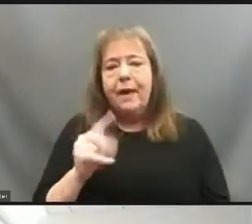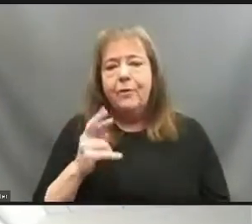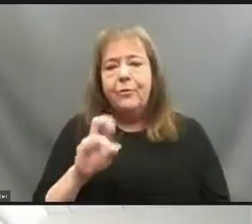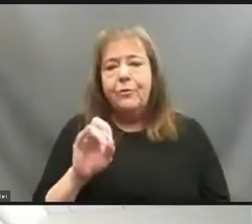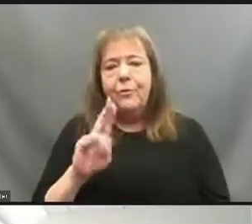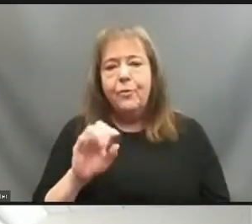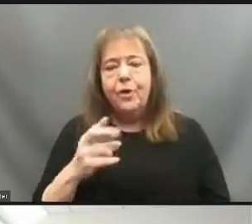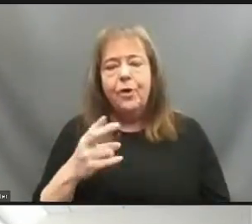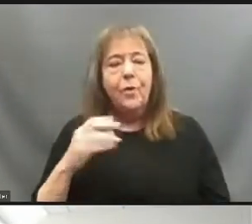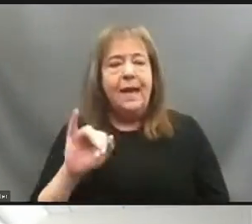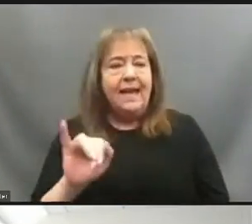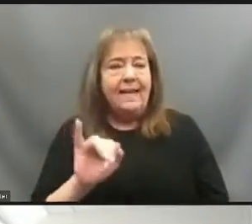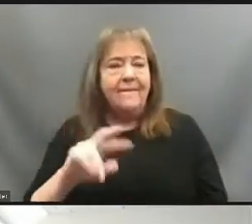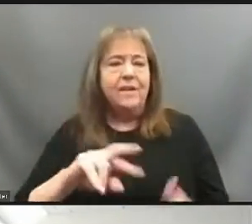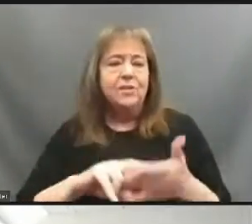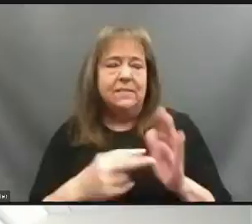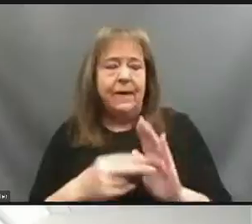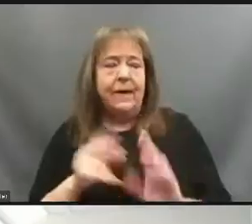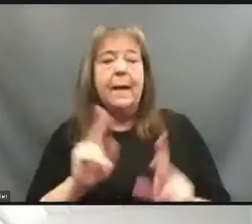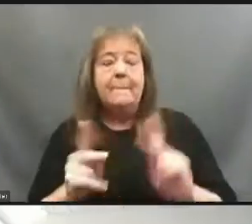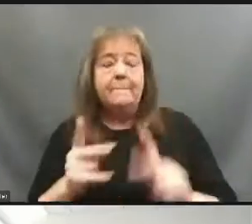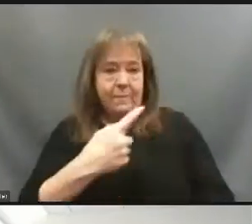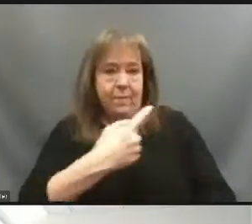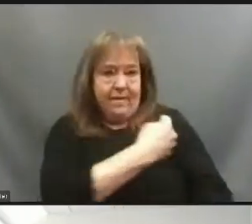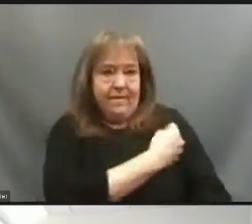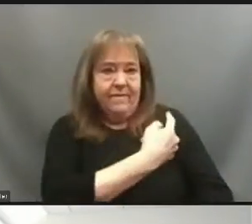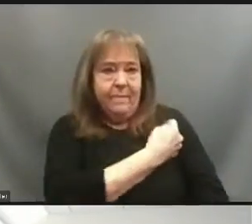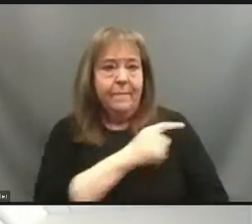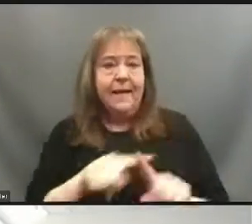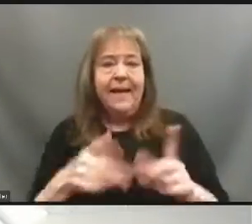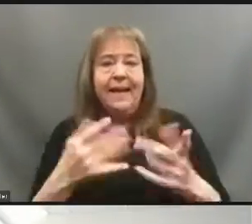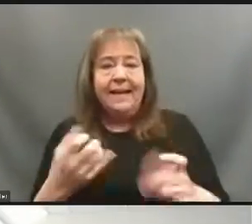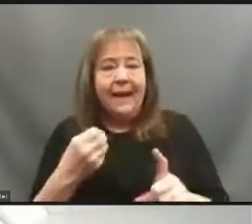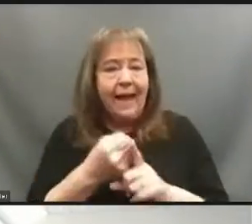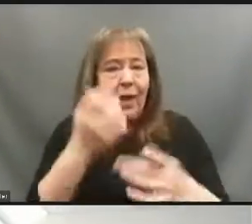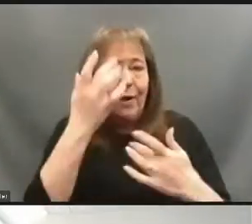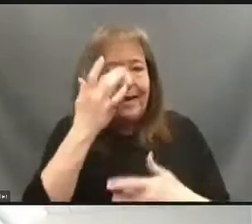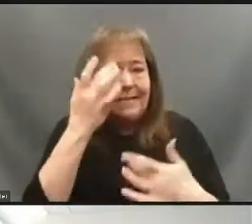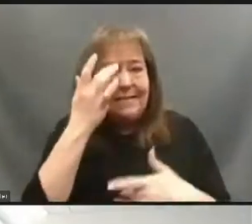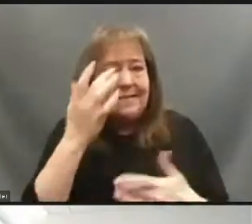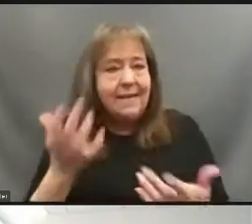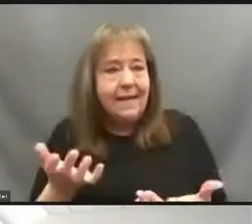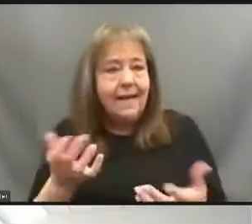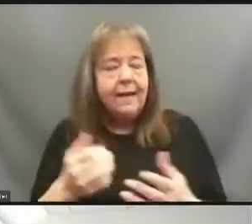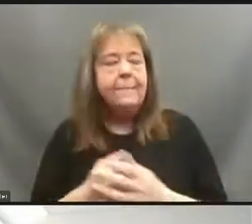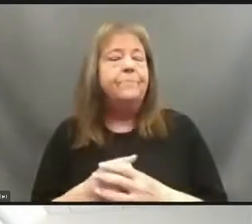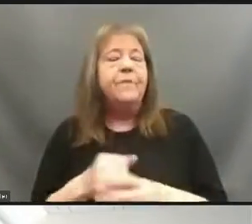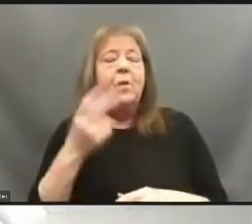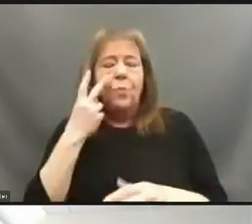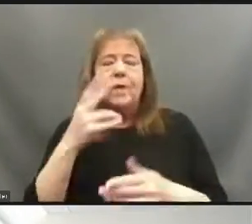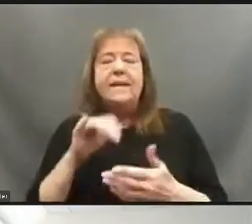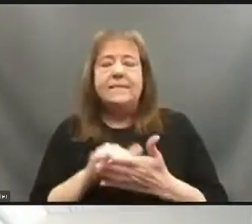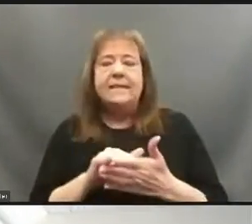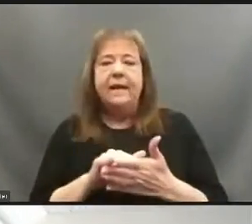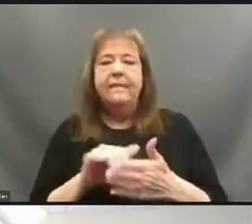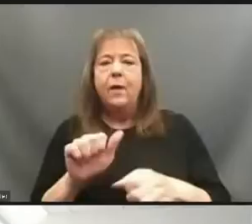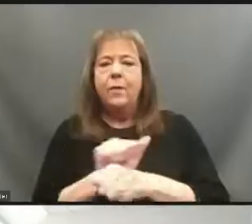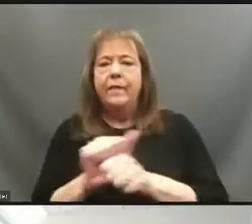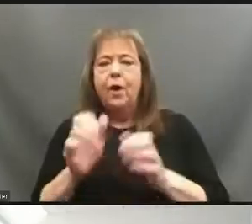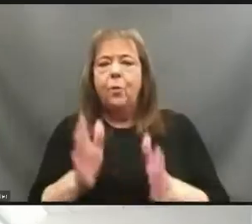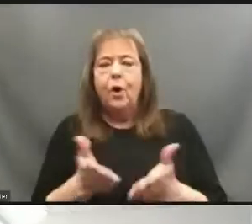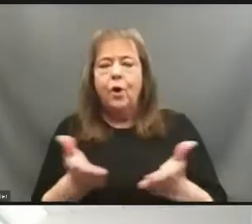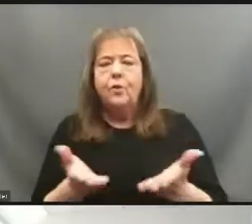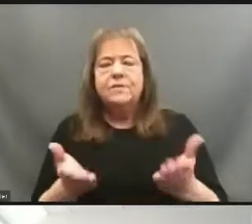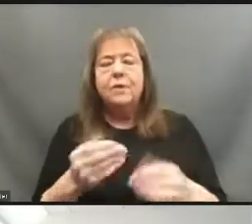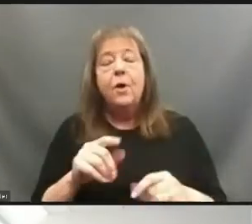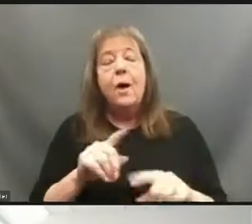were previously vaccinated are getting infected. What we're seeing in our employed population is when that happens, it tends to be a